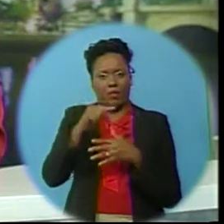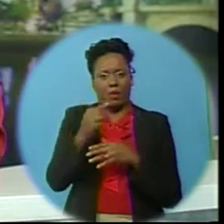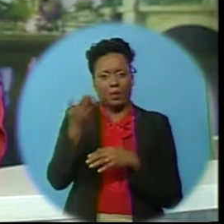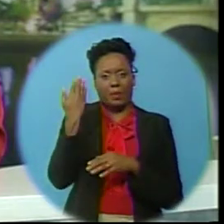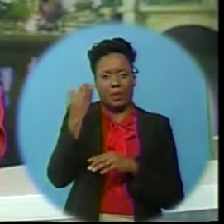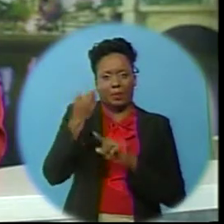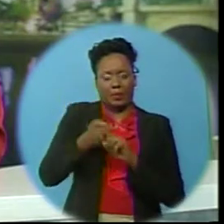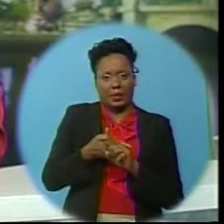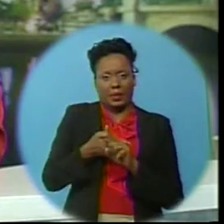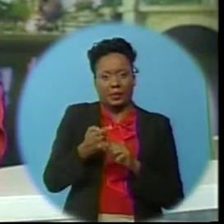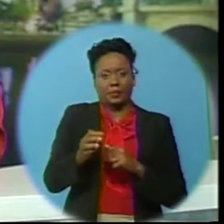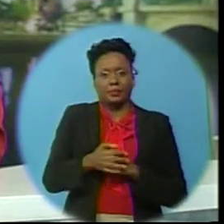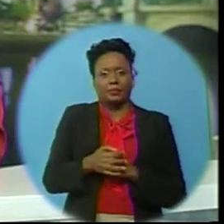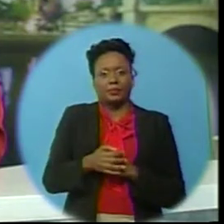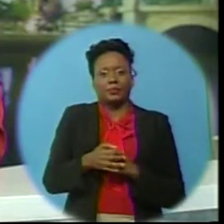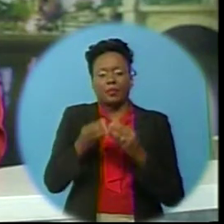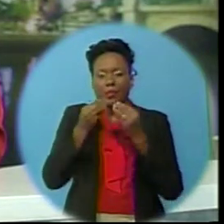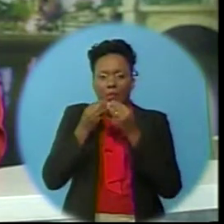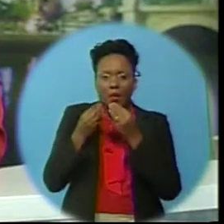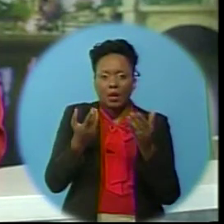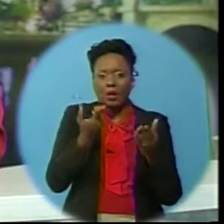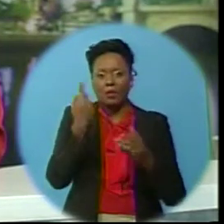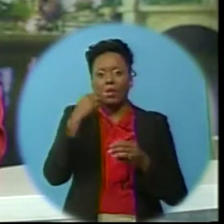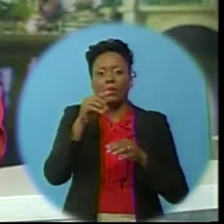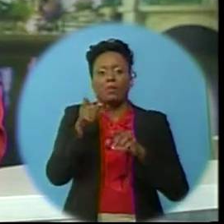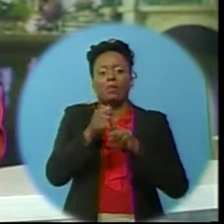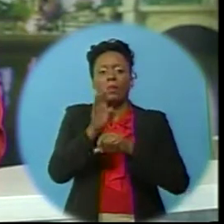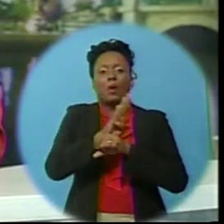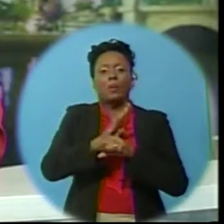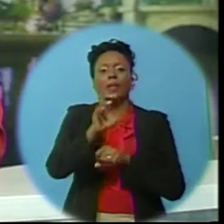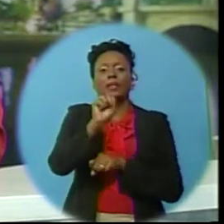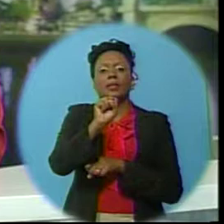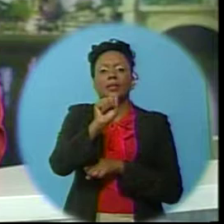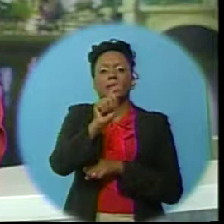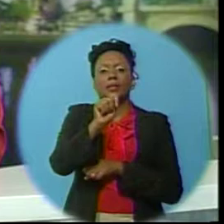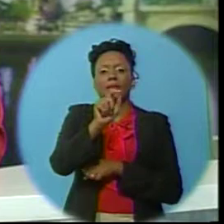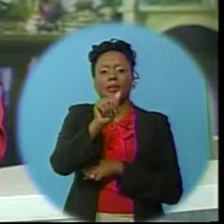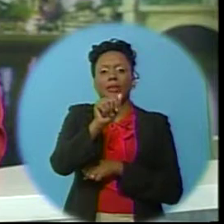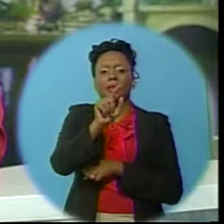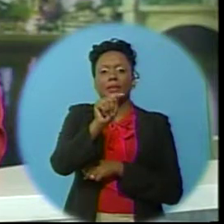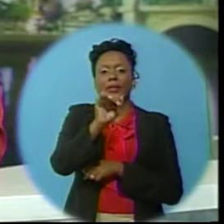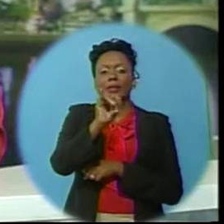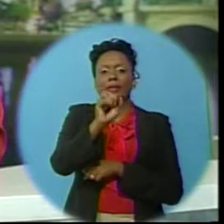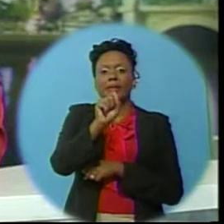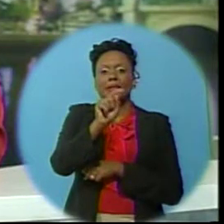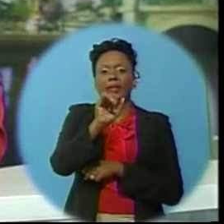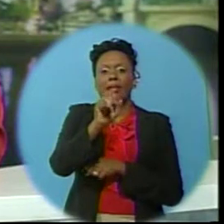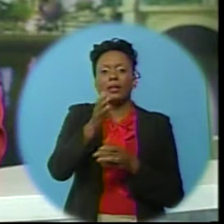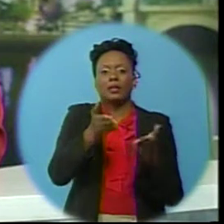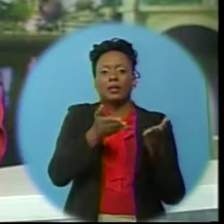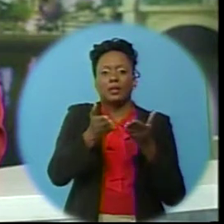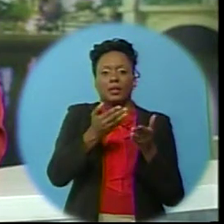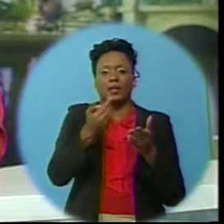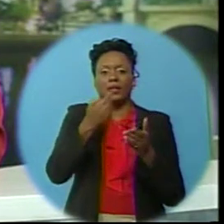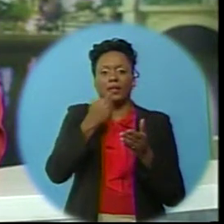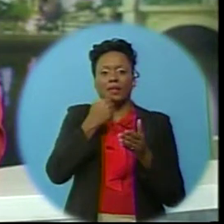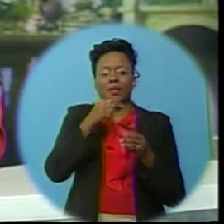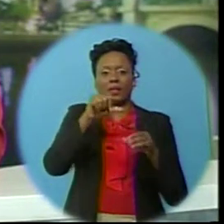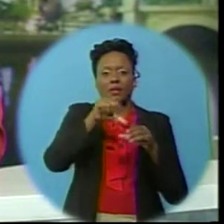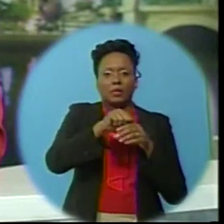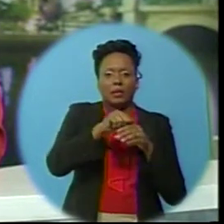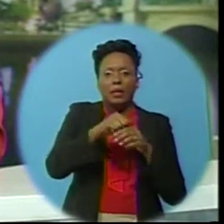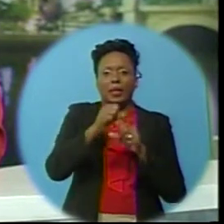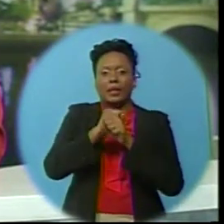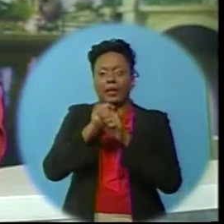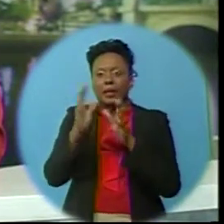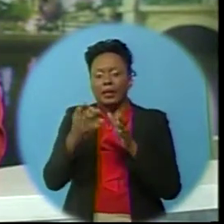month. Based on data from the Barbados Statistical Service, increases were recorded for fuel and light by 3%, transportation